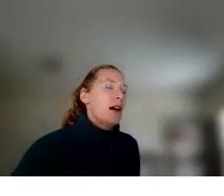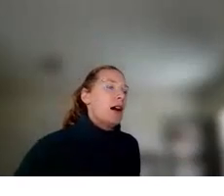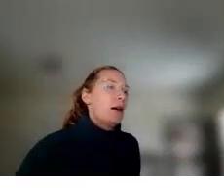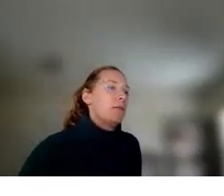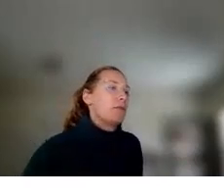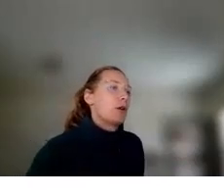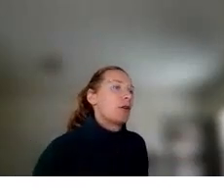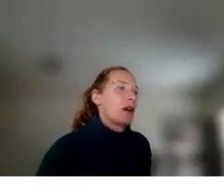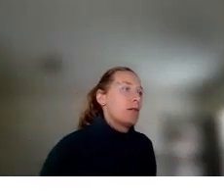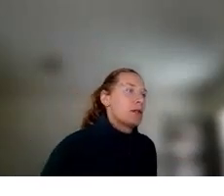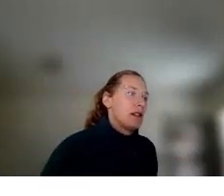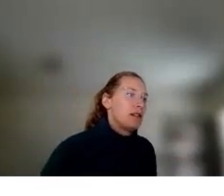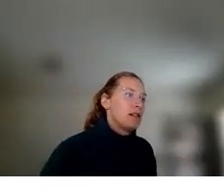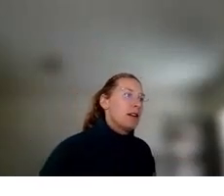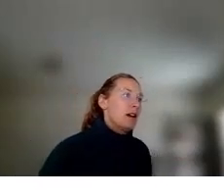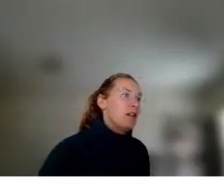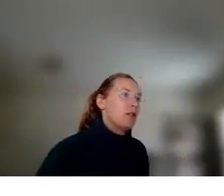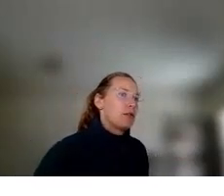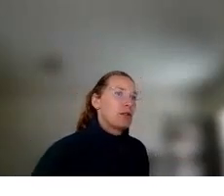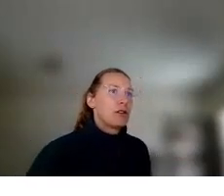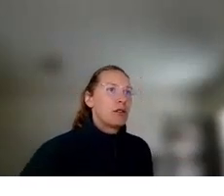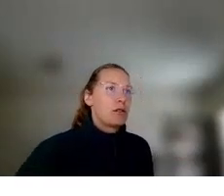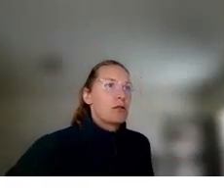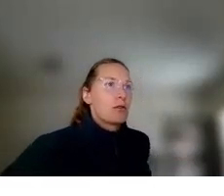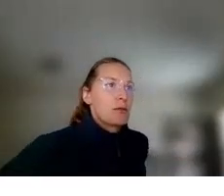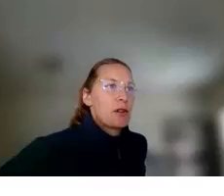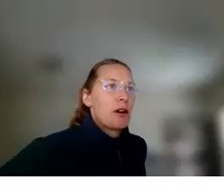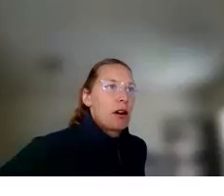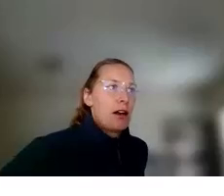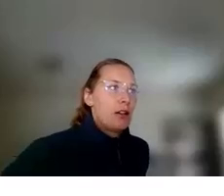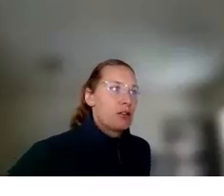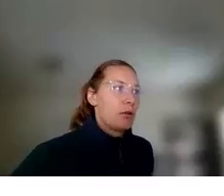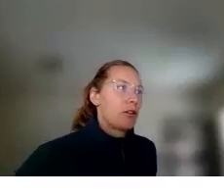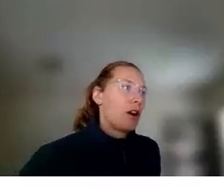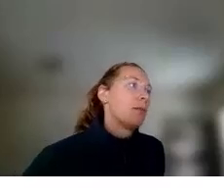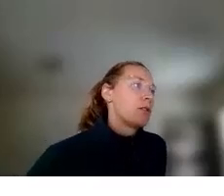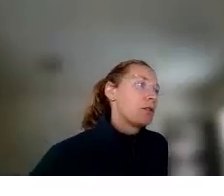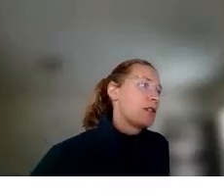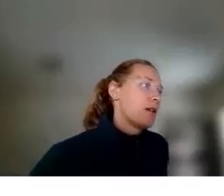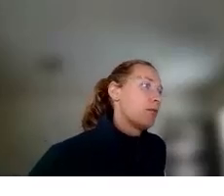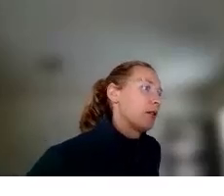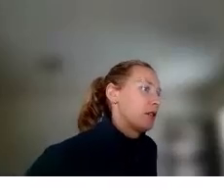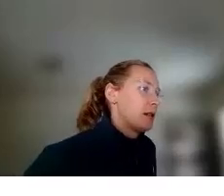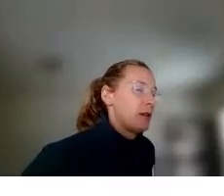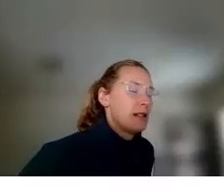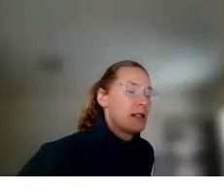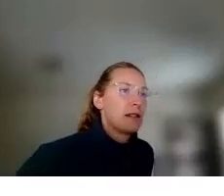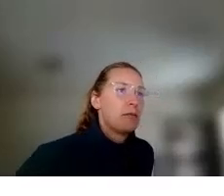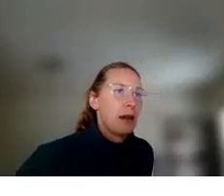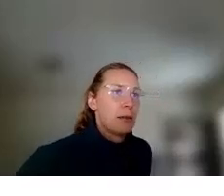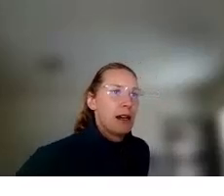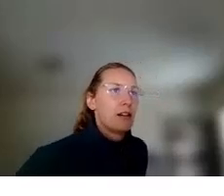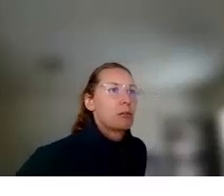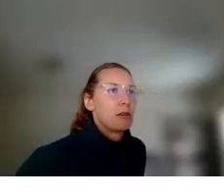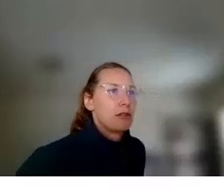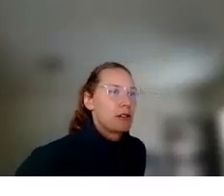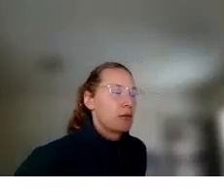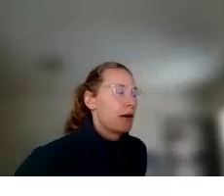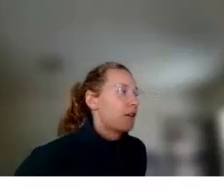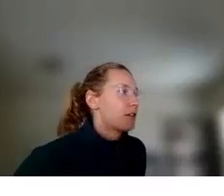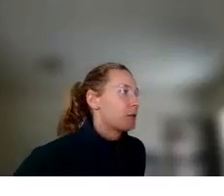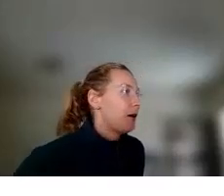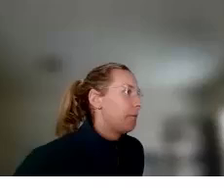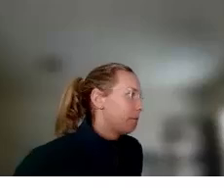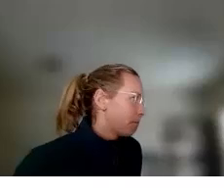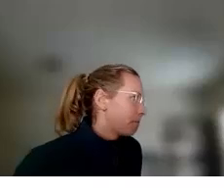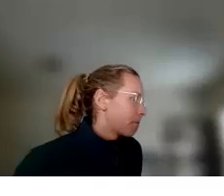care programs, and those groups are eligible. They're optional state plan recipients and may be eligible for